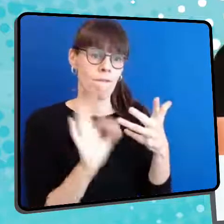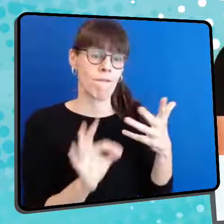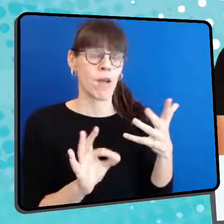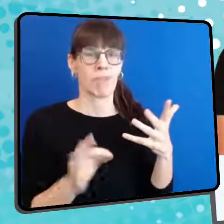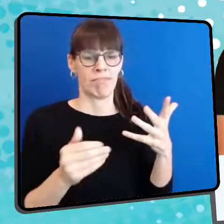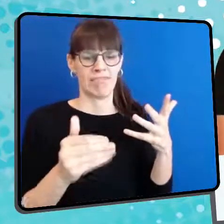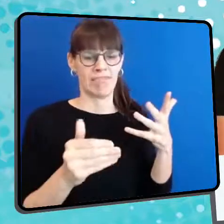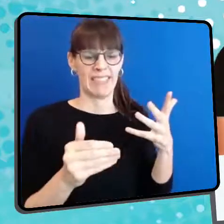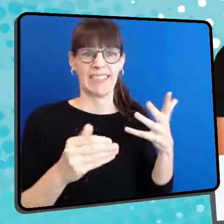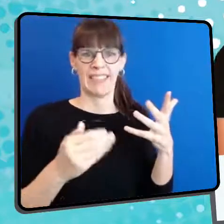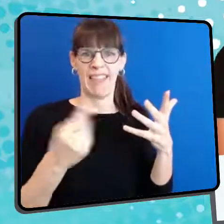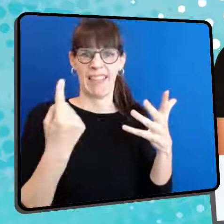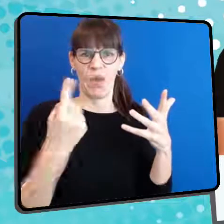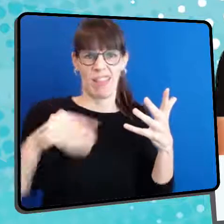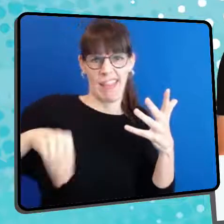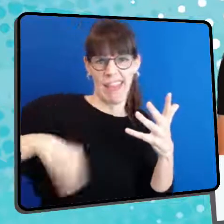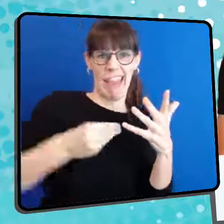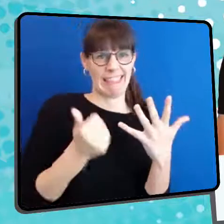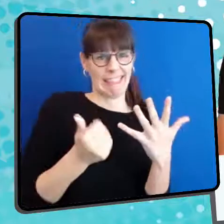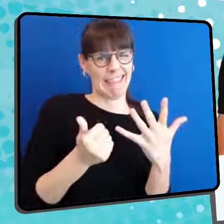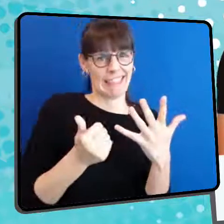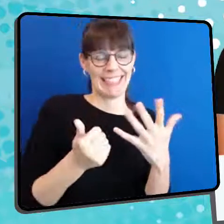out, Hank. Nice one. Nice one.